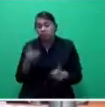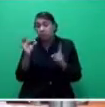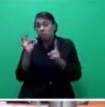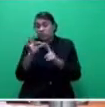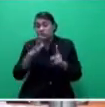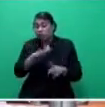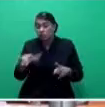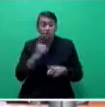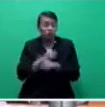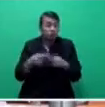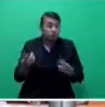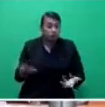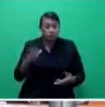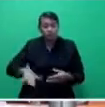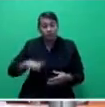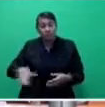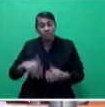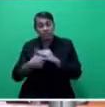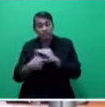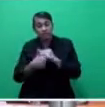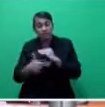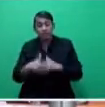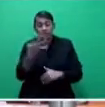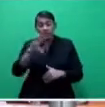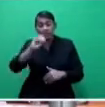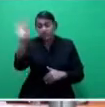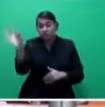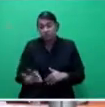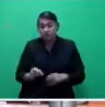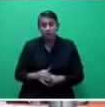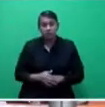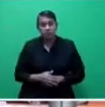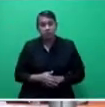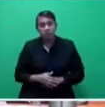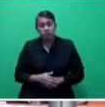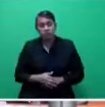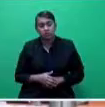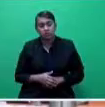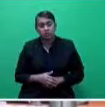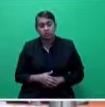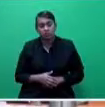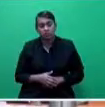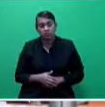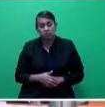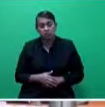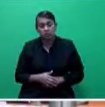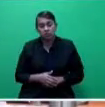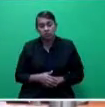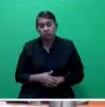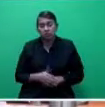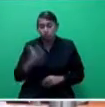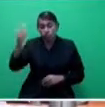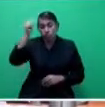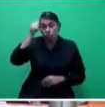levels going up to 50%. I mean, he knows, we expect him to know this, that the standard poverty measures